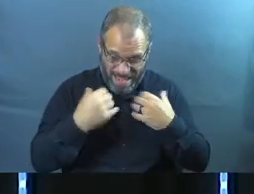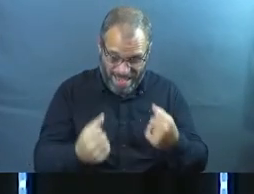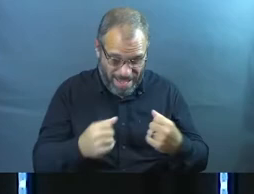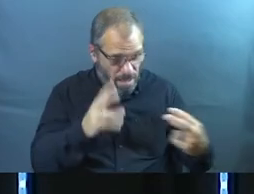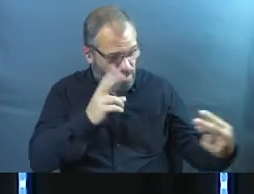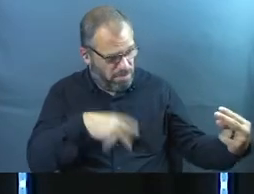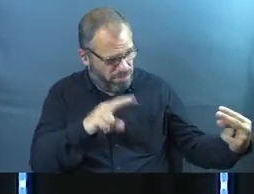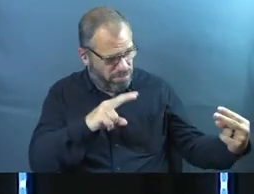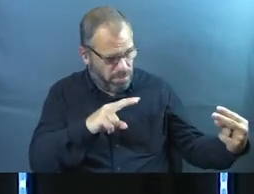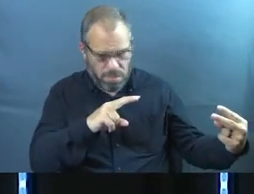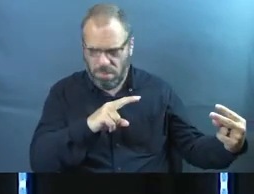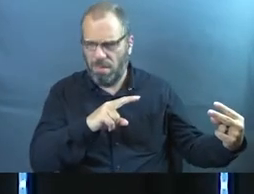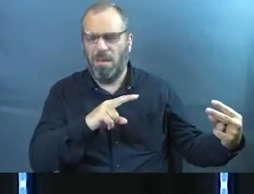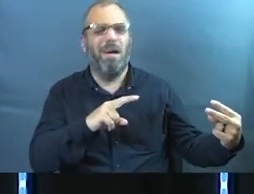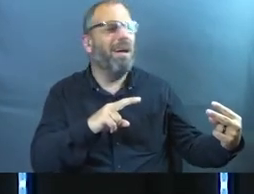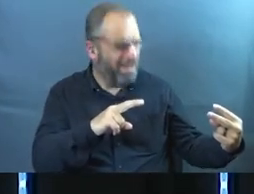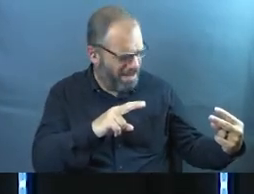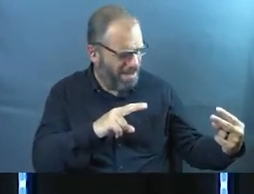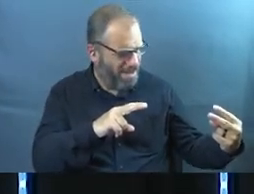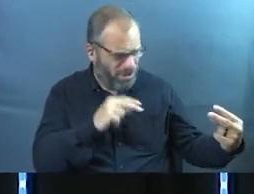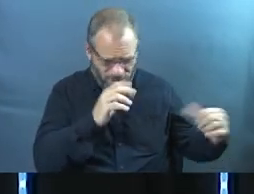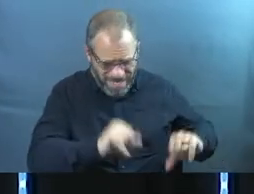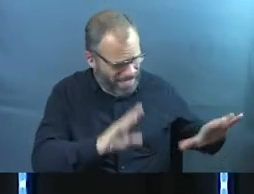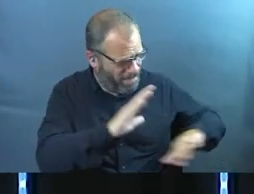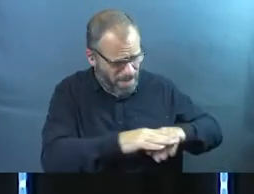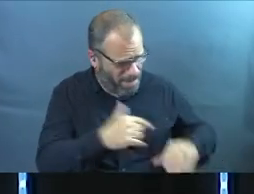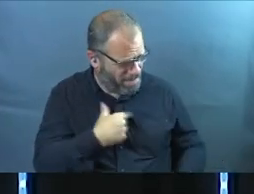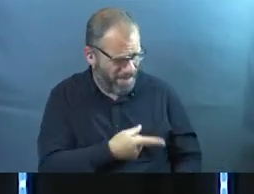looking each other in the eye, and it's like, you didn't give up on me.